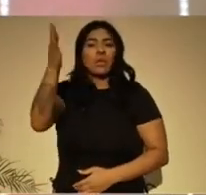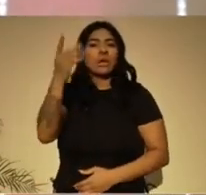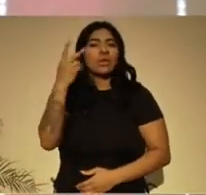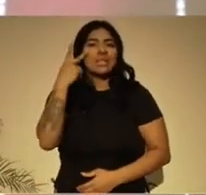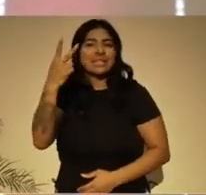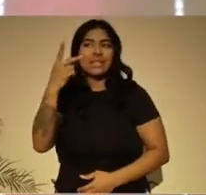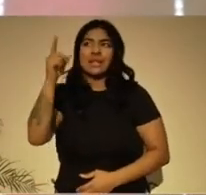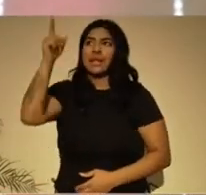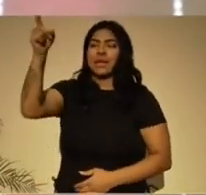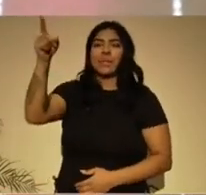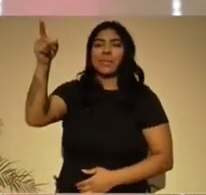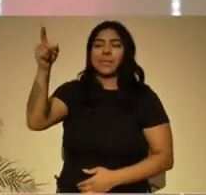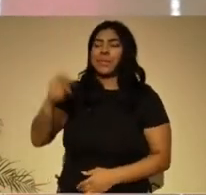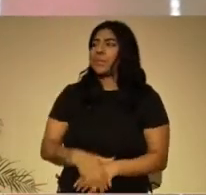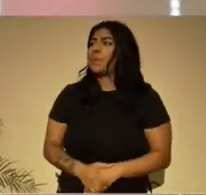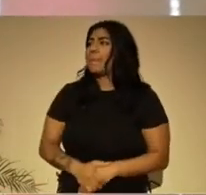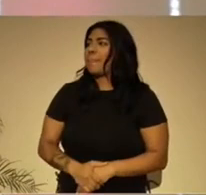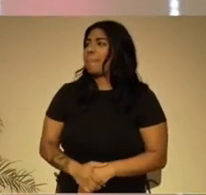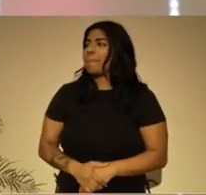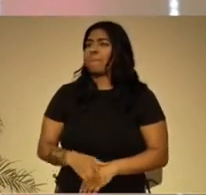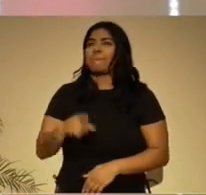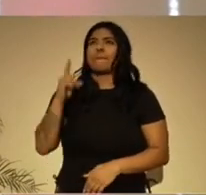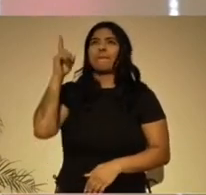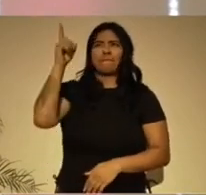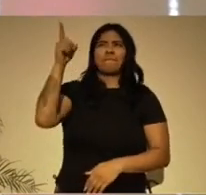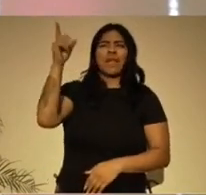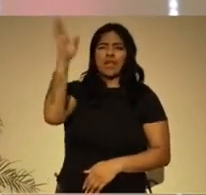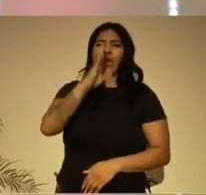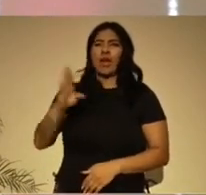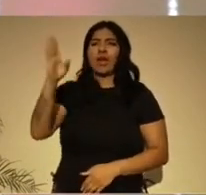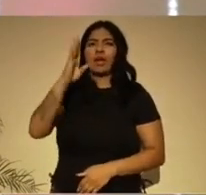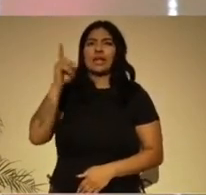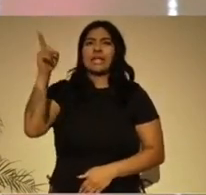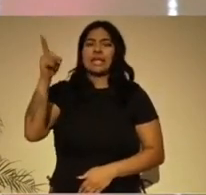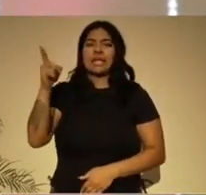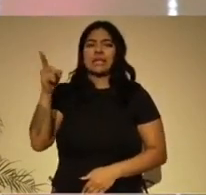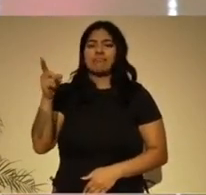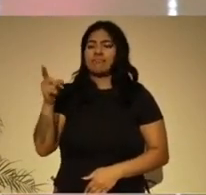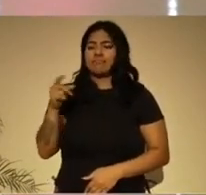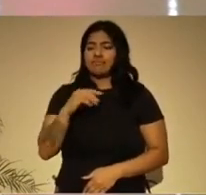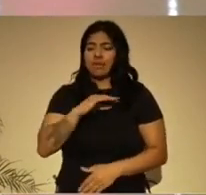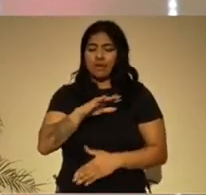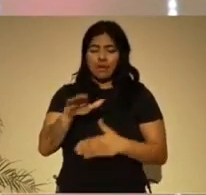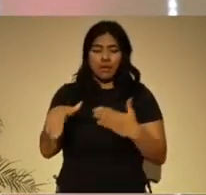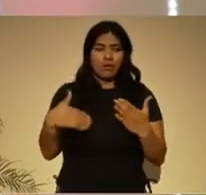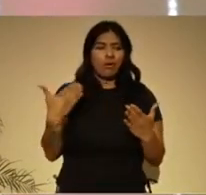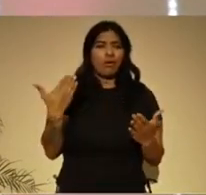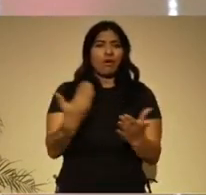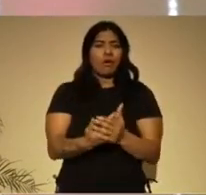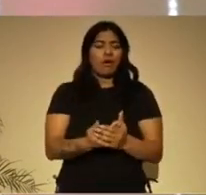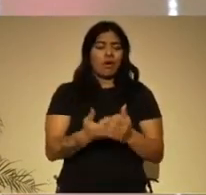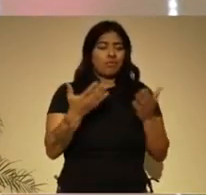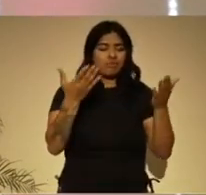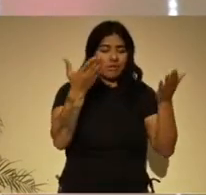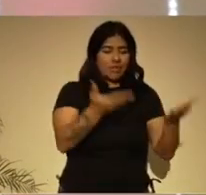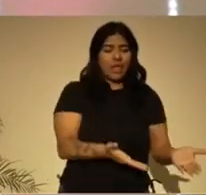him. And so there is a God who is omniscient, omnipotent,